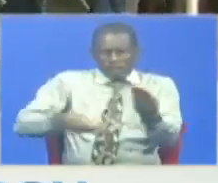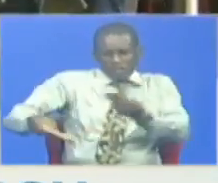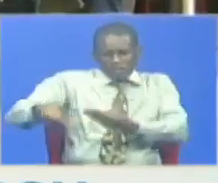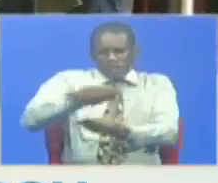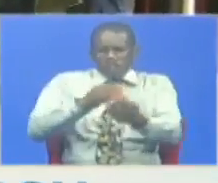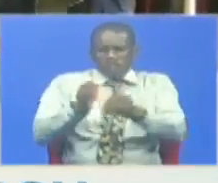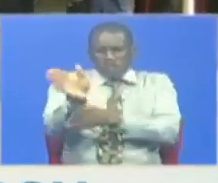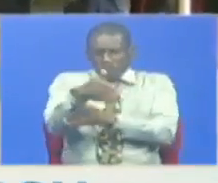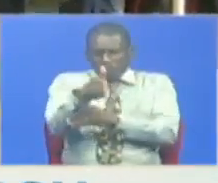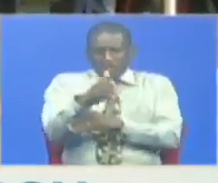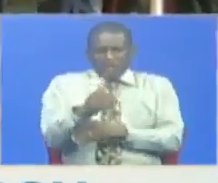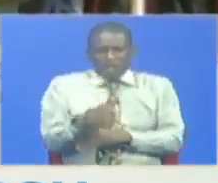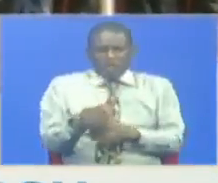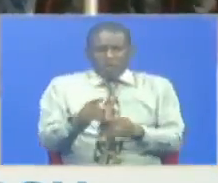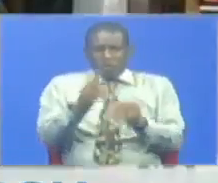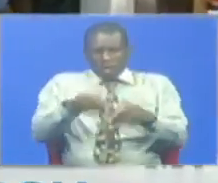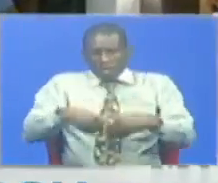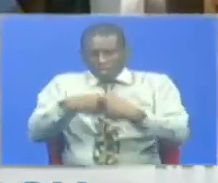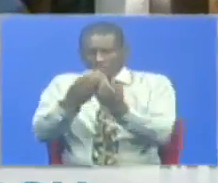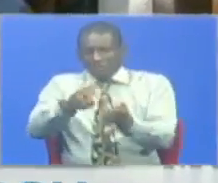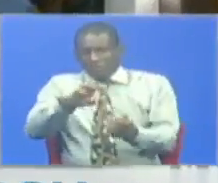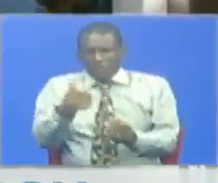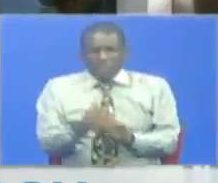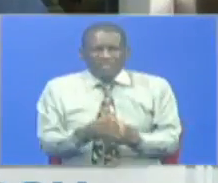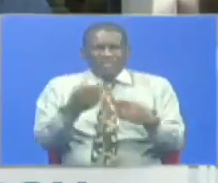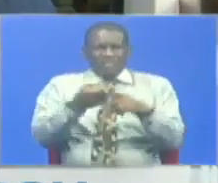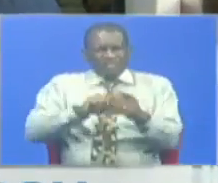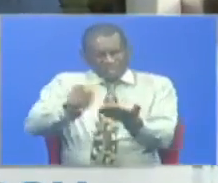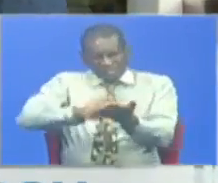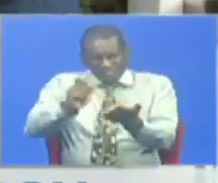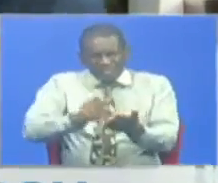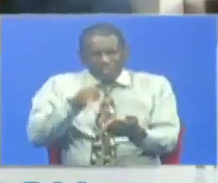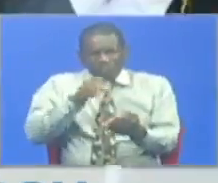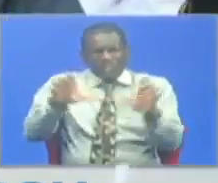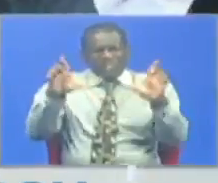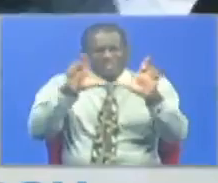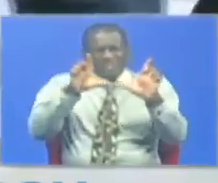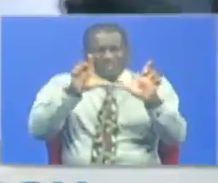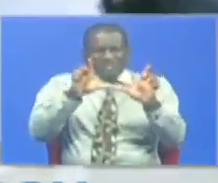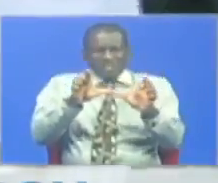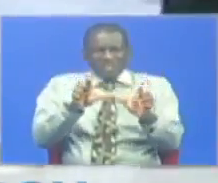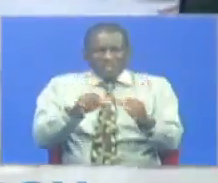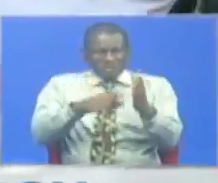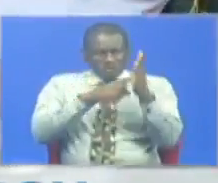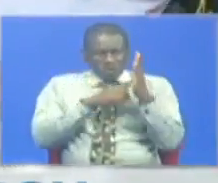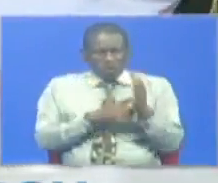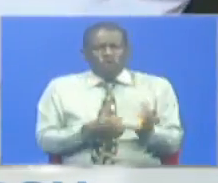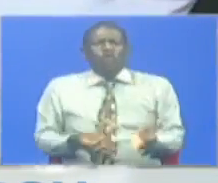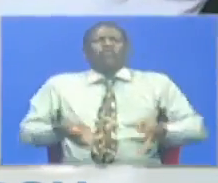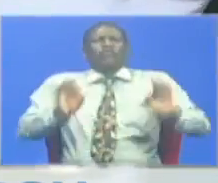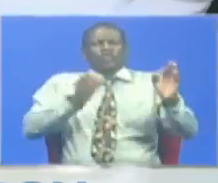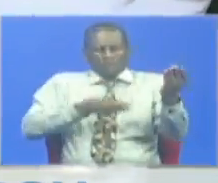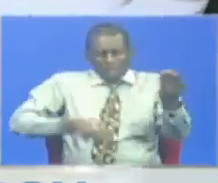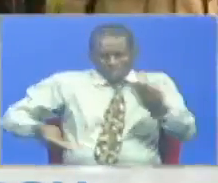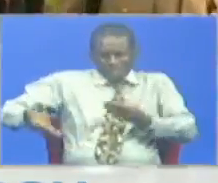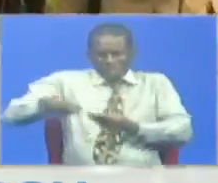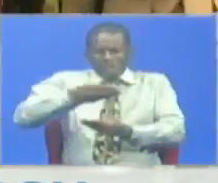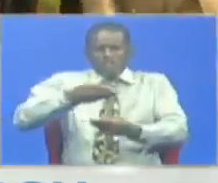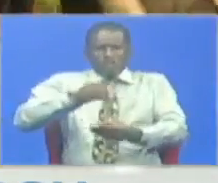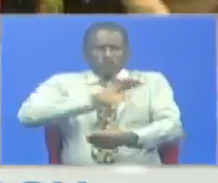the baton to another. Then the signing of this certificate, marking the legal exchange of